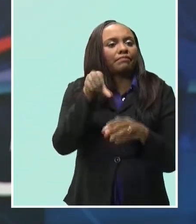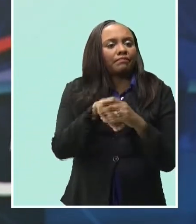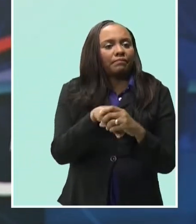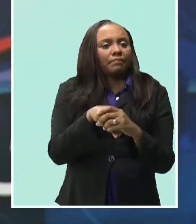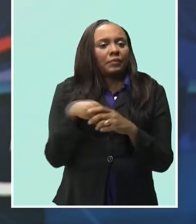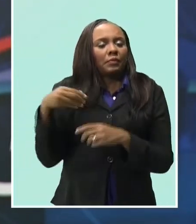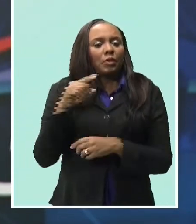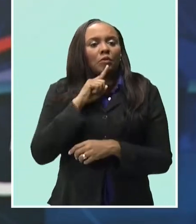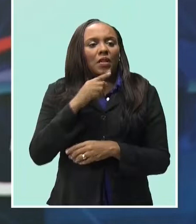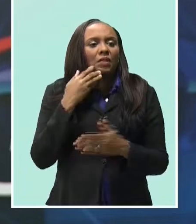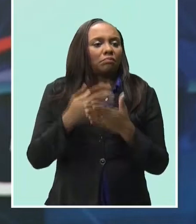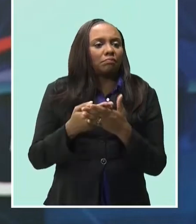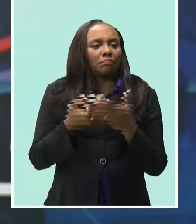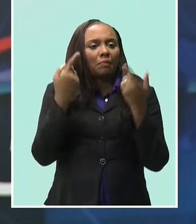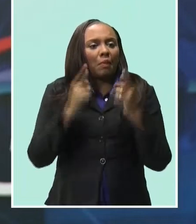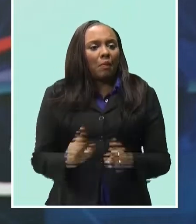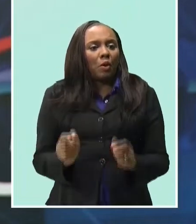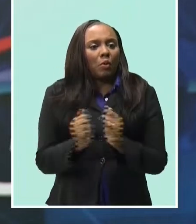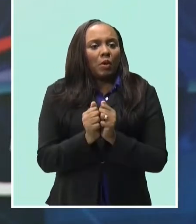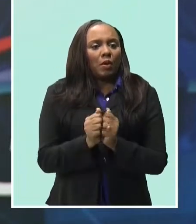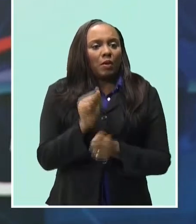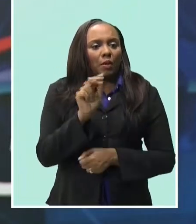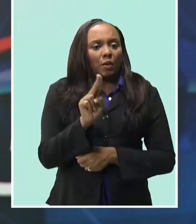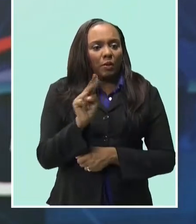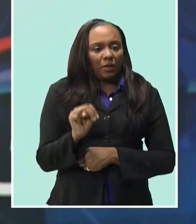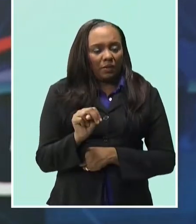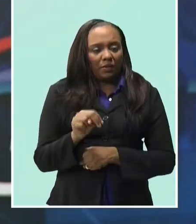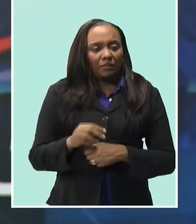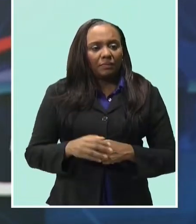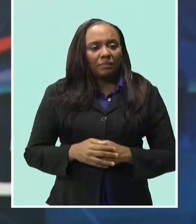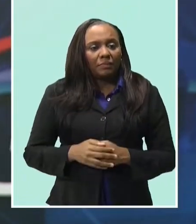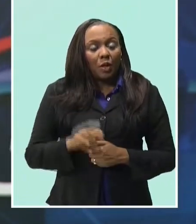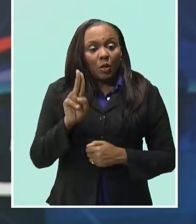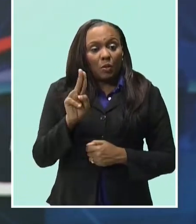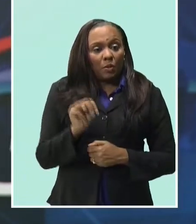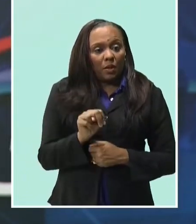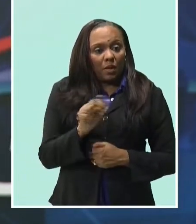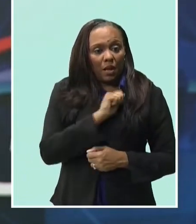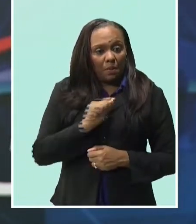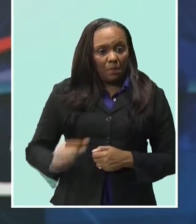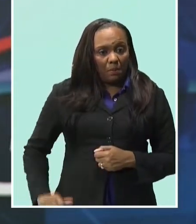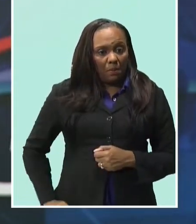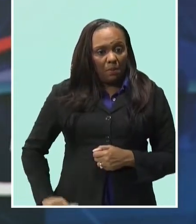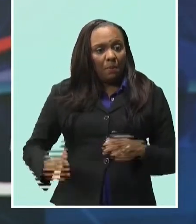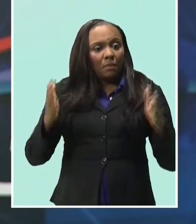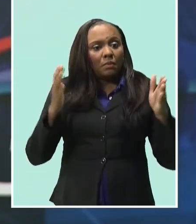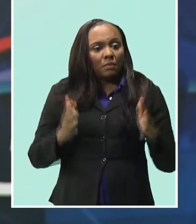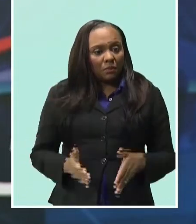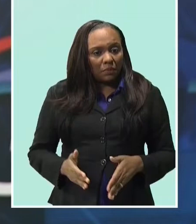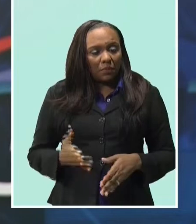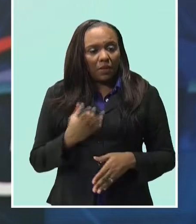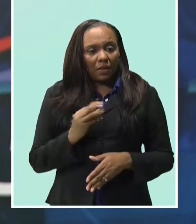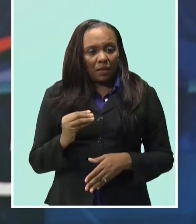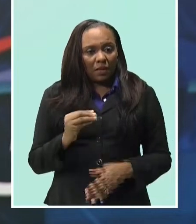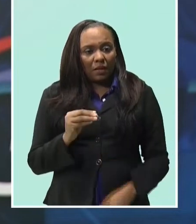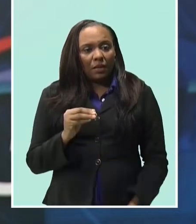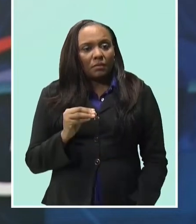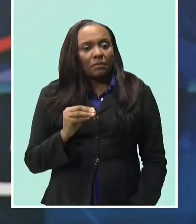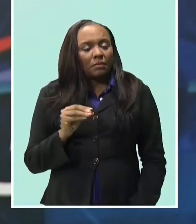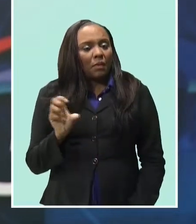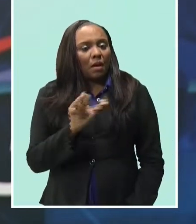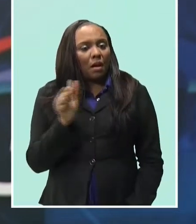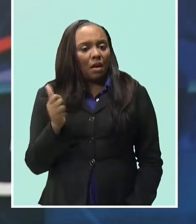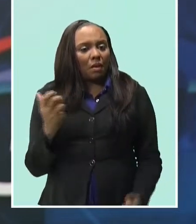of the United Nations. This as Barbados' permanent representative to the UN, Ambassador Elizabeth Thompson, along with her Latvian